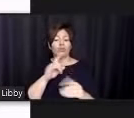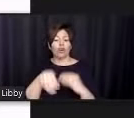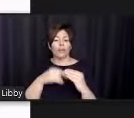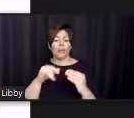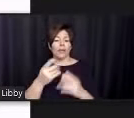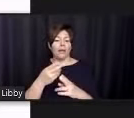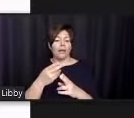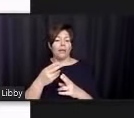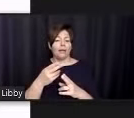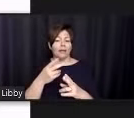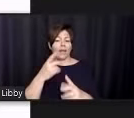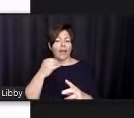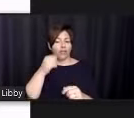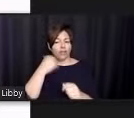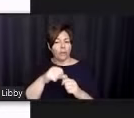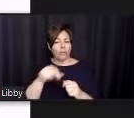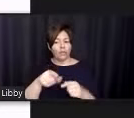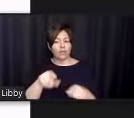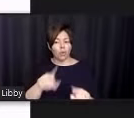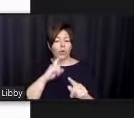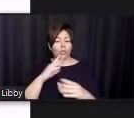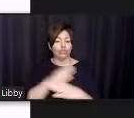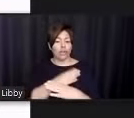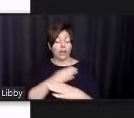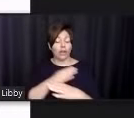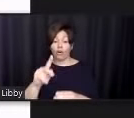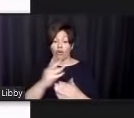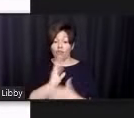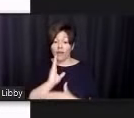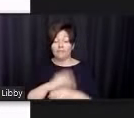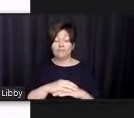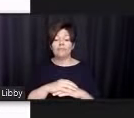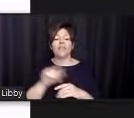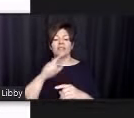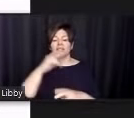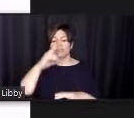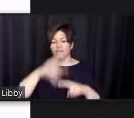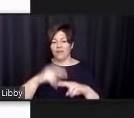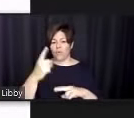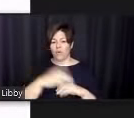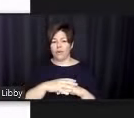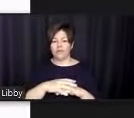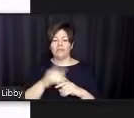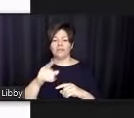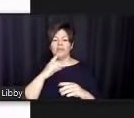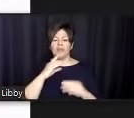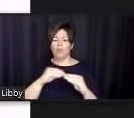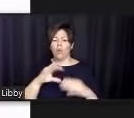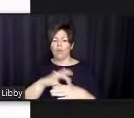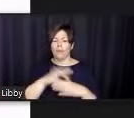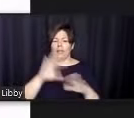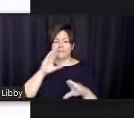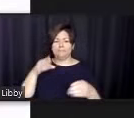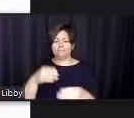and keep this in mind as we share this. So, all right. So that is a fun one. Let's get to the more of the meat. Okay. Tip